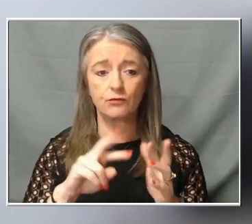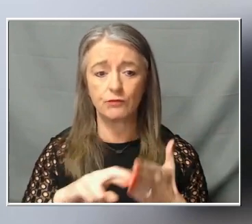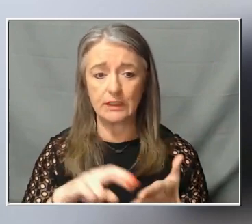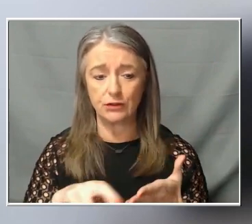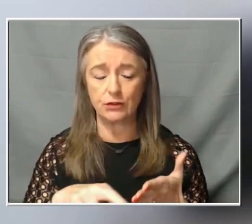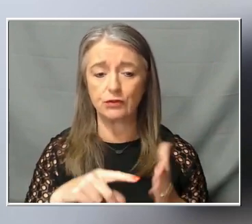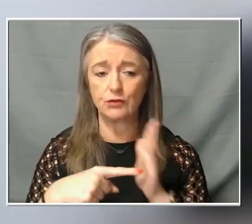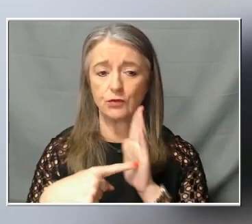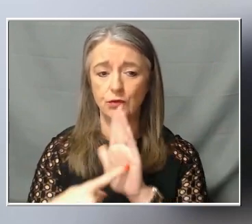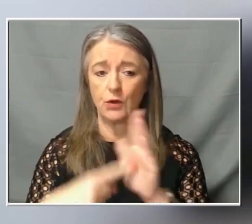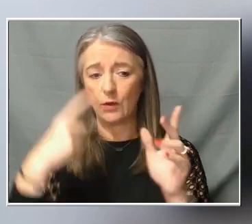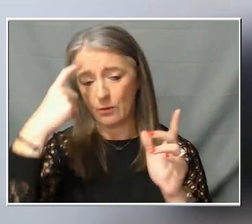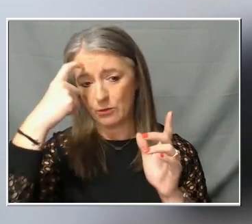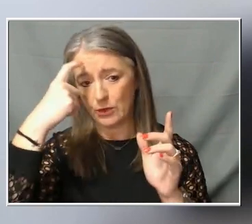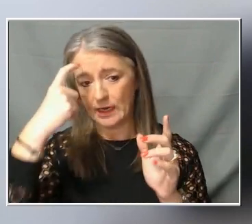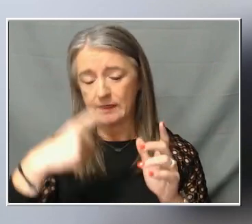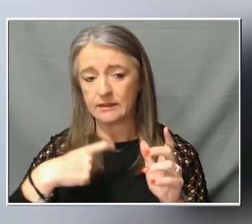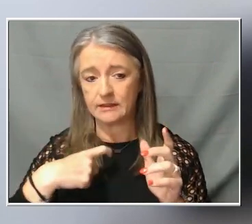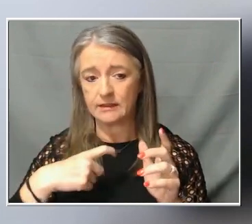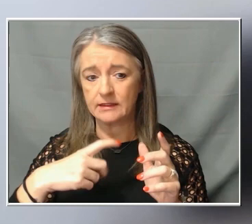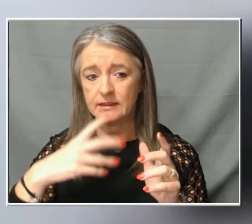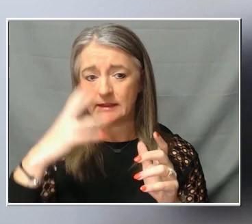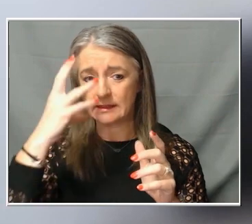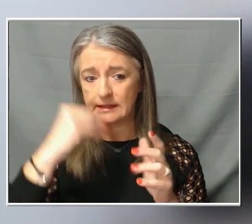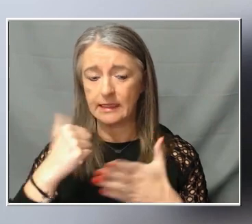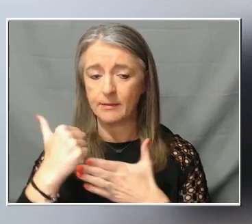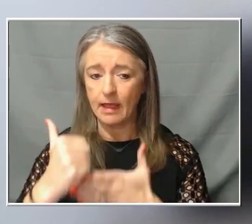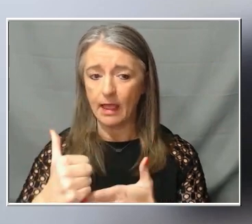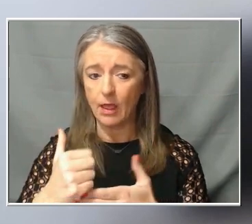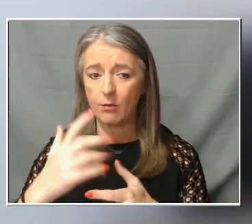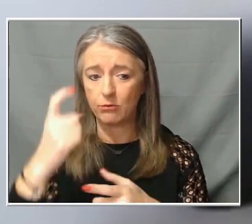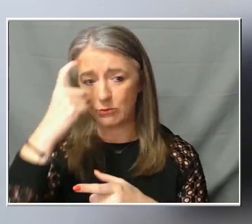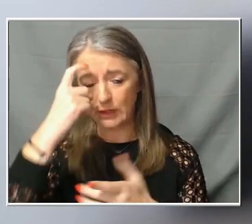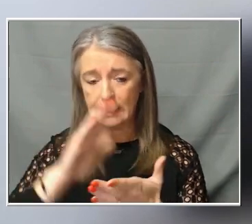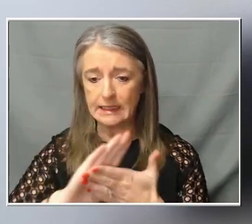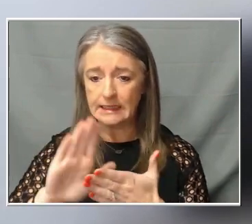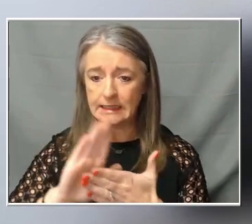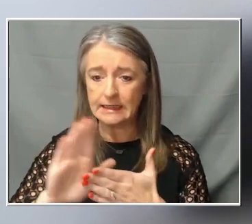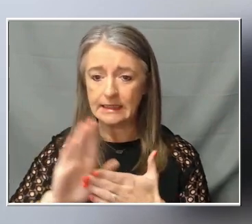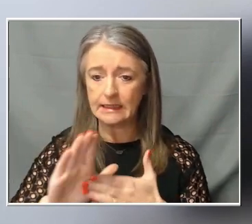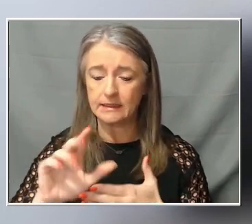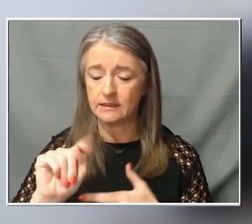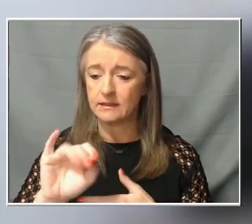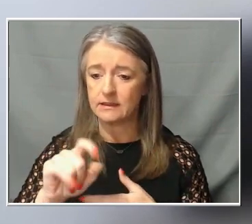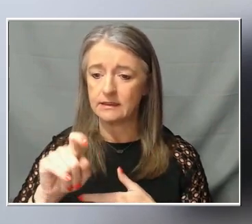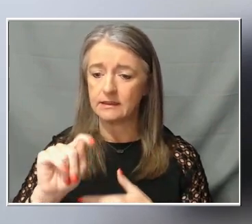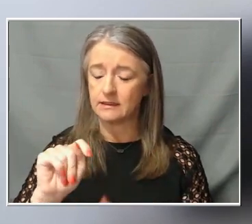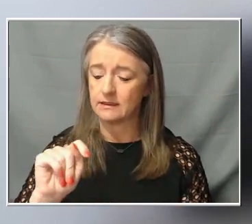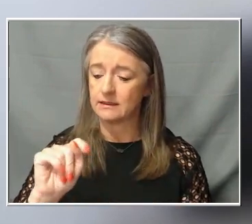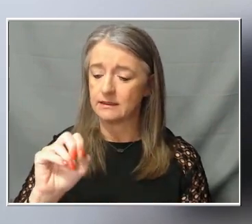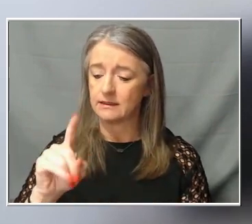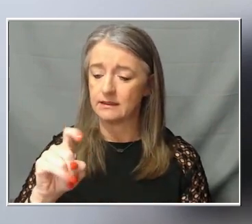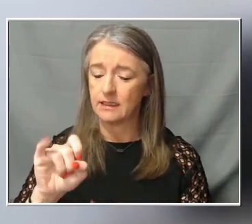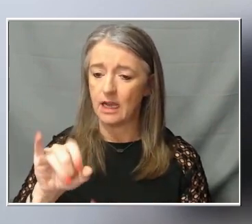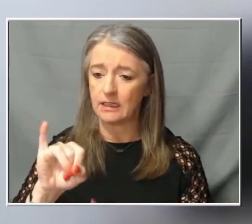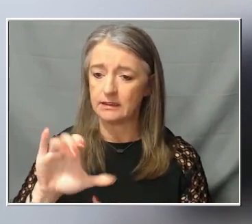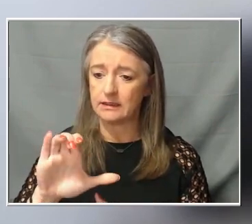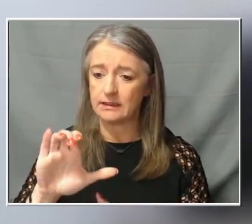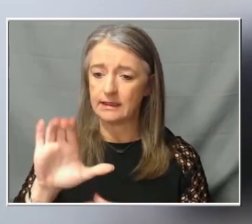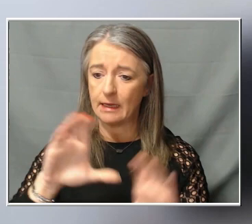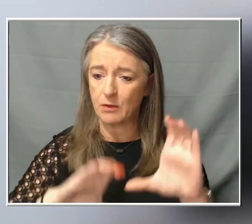does, the sleep does help in brain cleaning up the toxic chemicals such as the beta amyloid and the